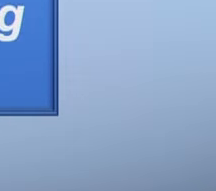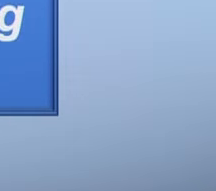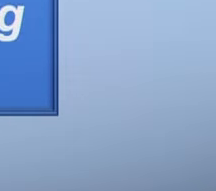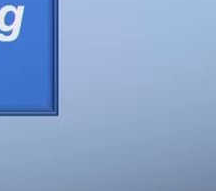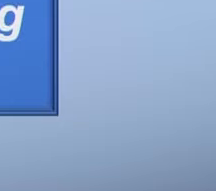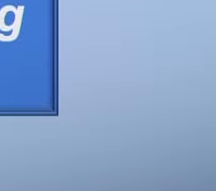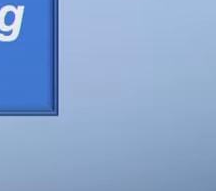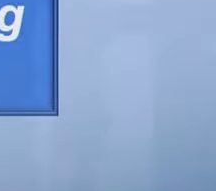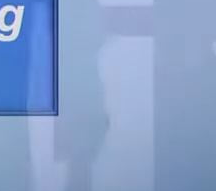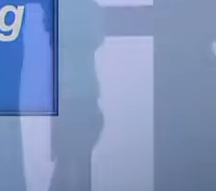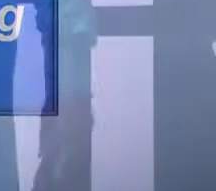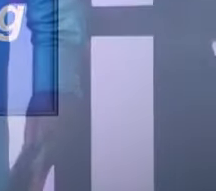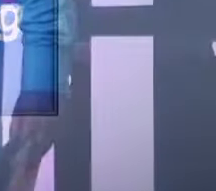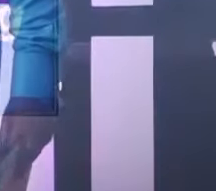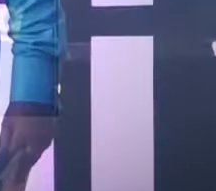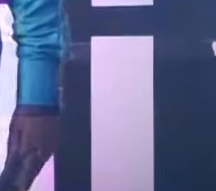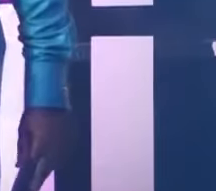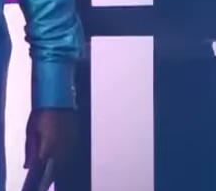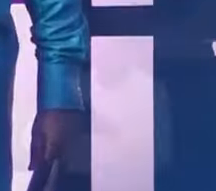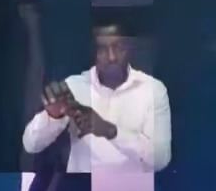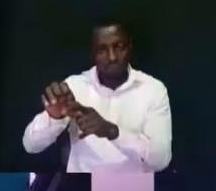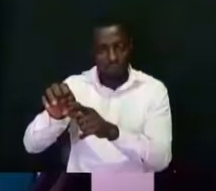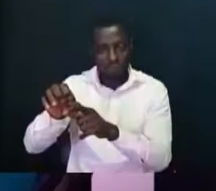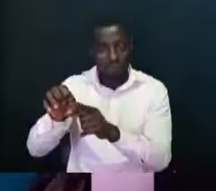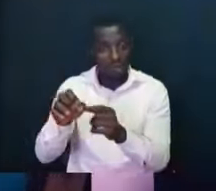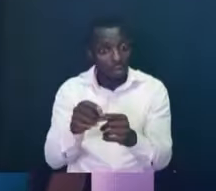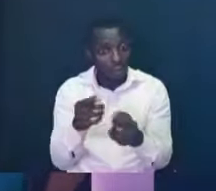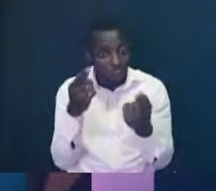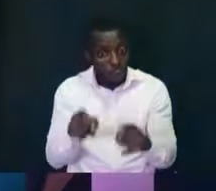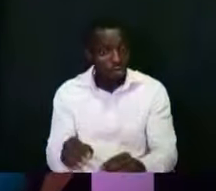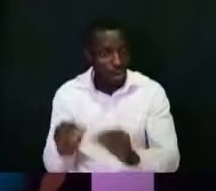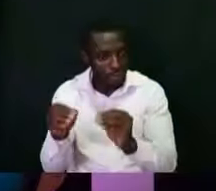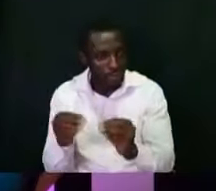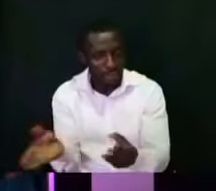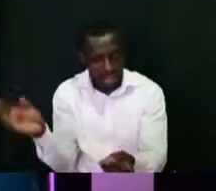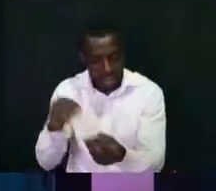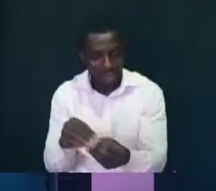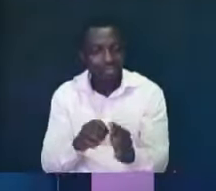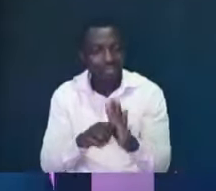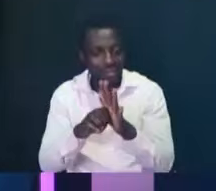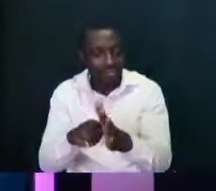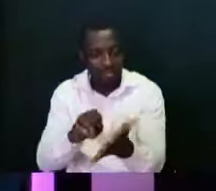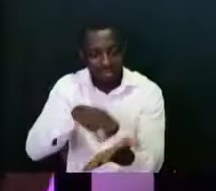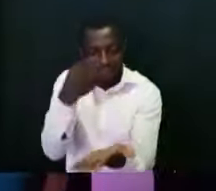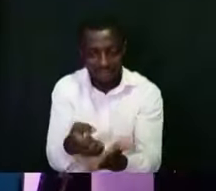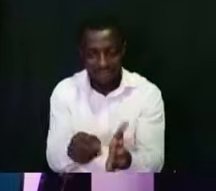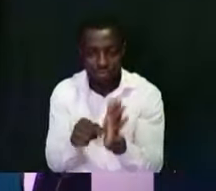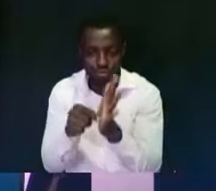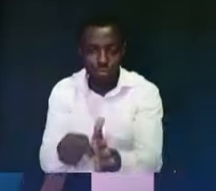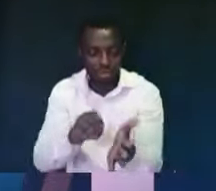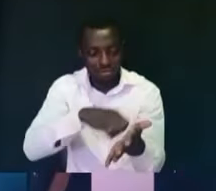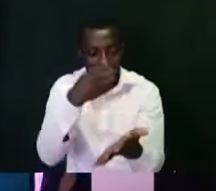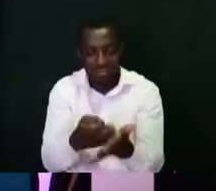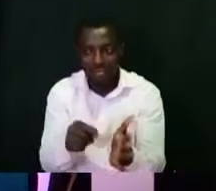evidence. Now in teaching you bring evidence. You have to establish